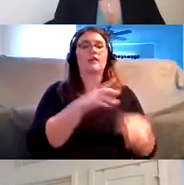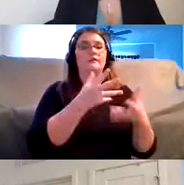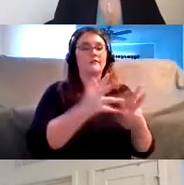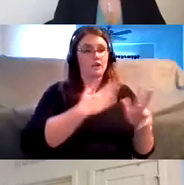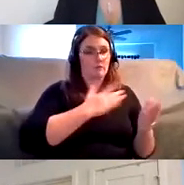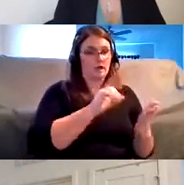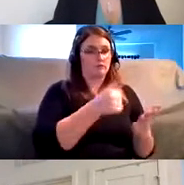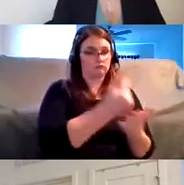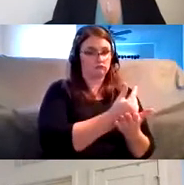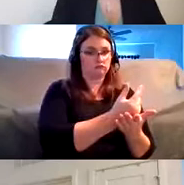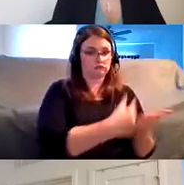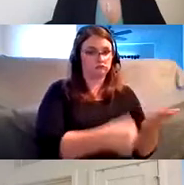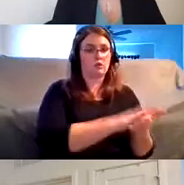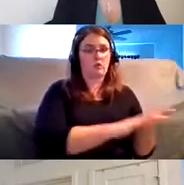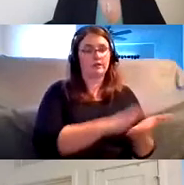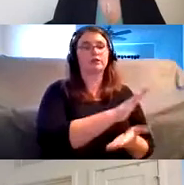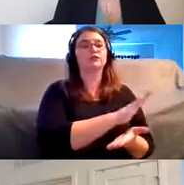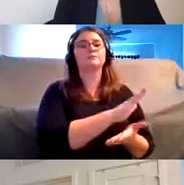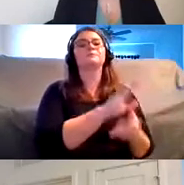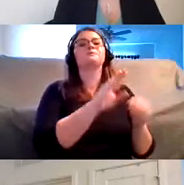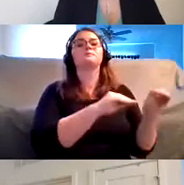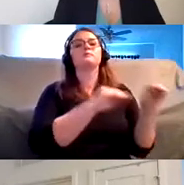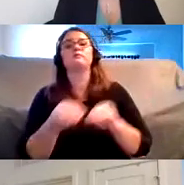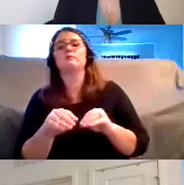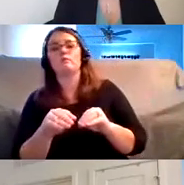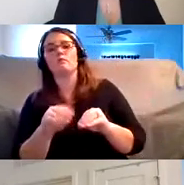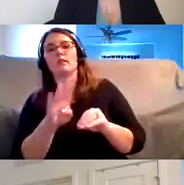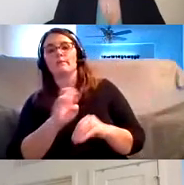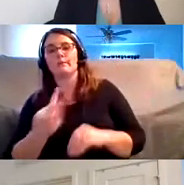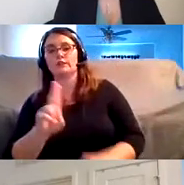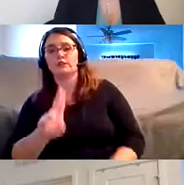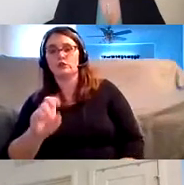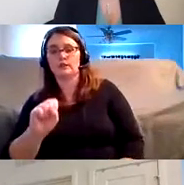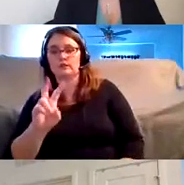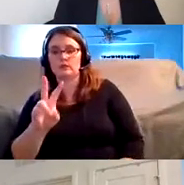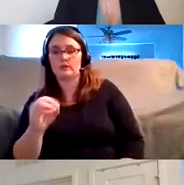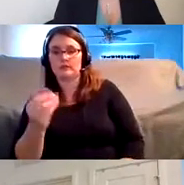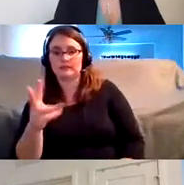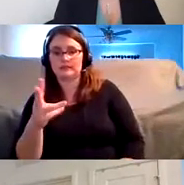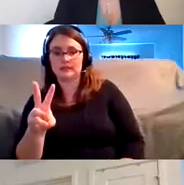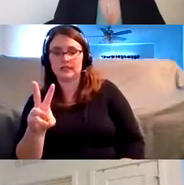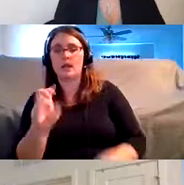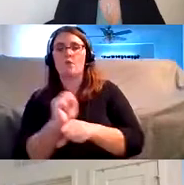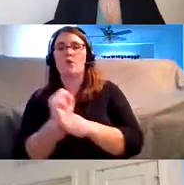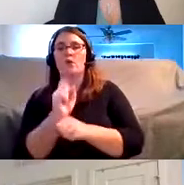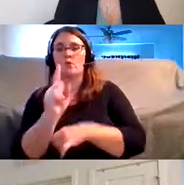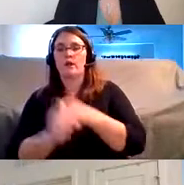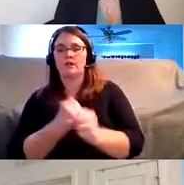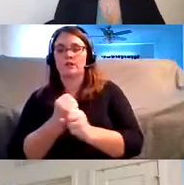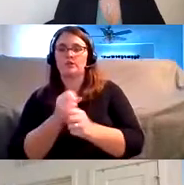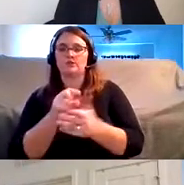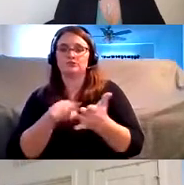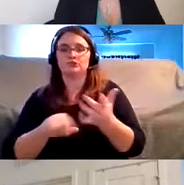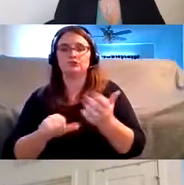in 2016. I worked 1 year as a research assistant at KUMC, and then I transitioned to